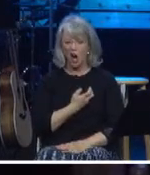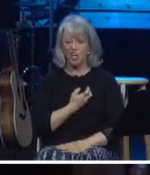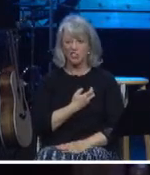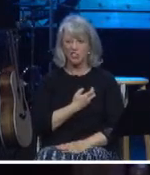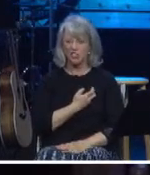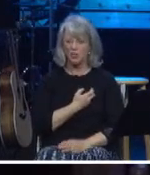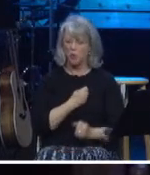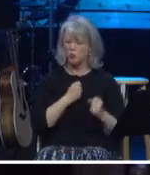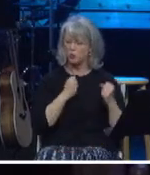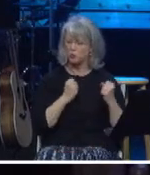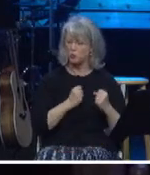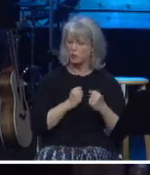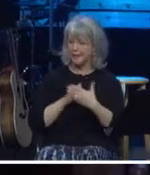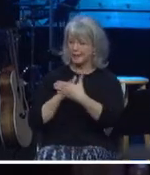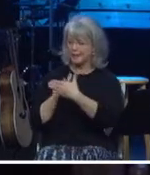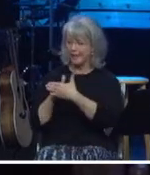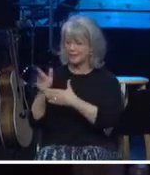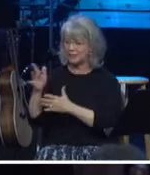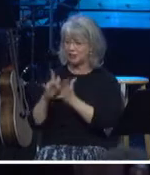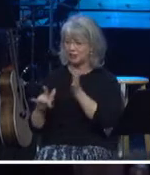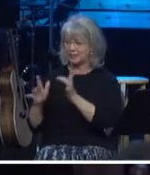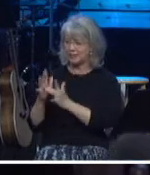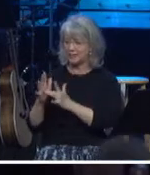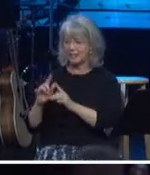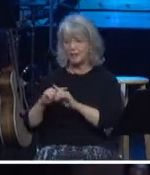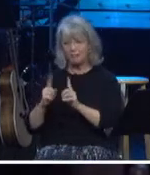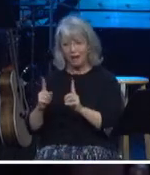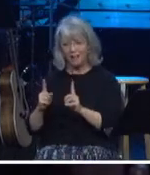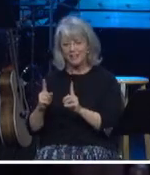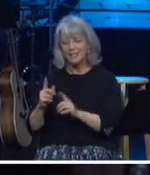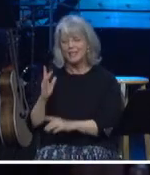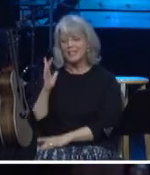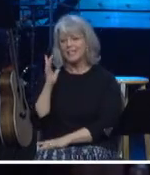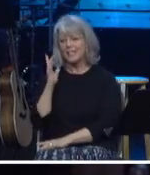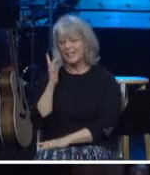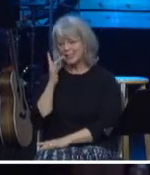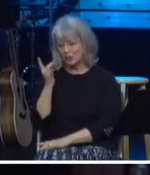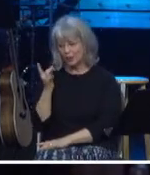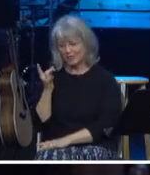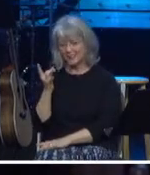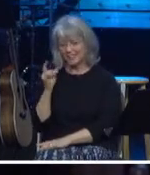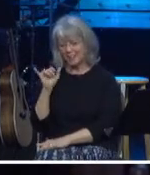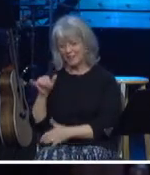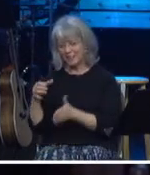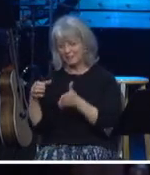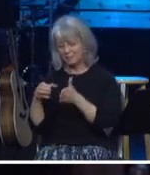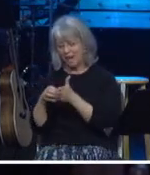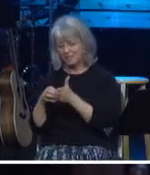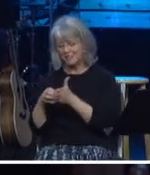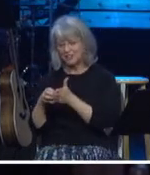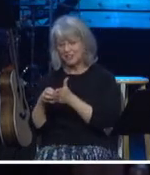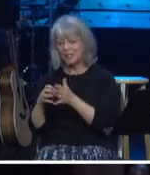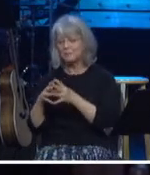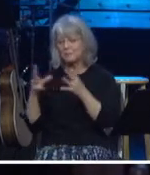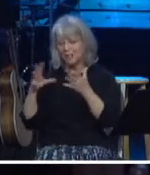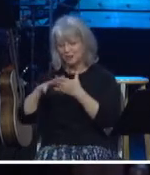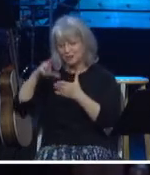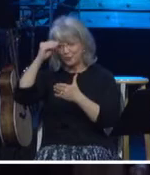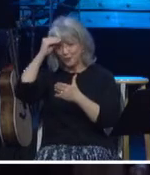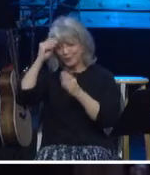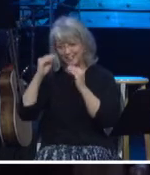him. But he ends in an interesting way. It's a very instructive passage for us this